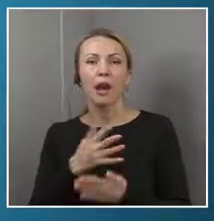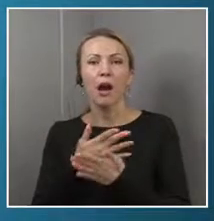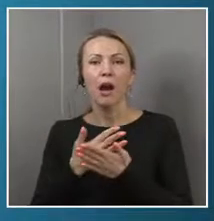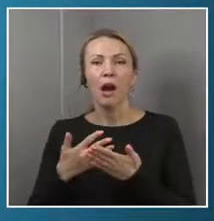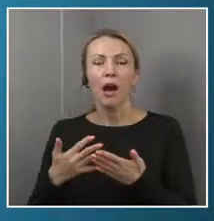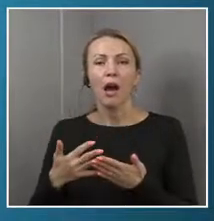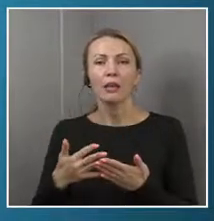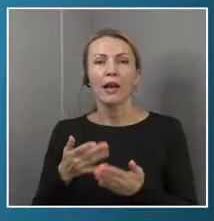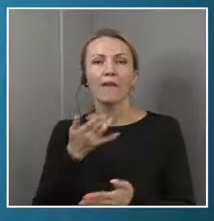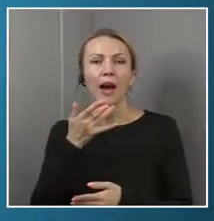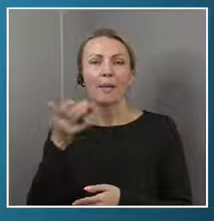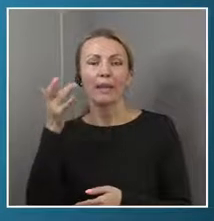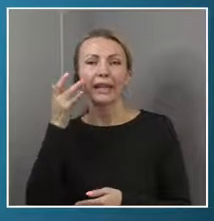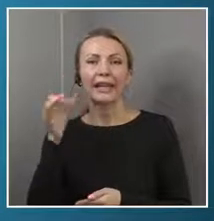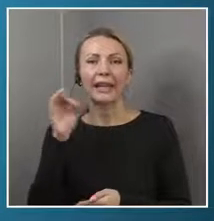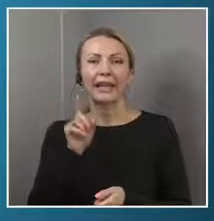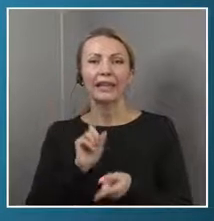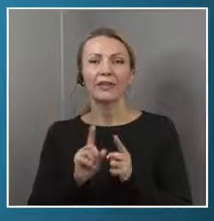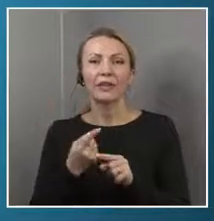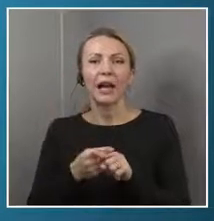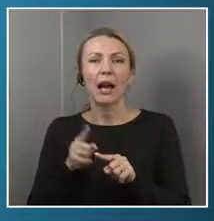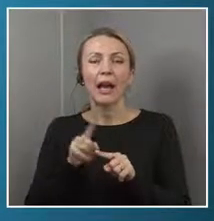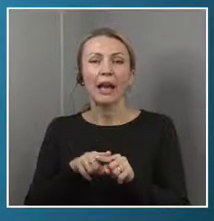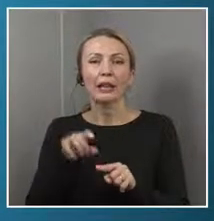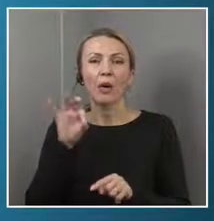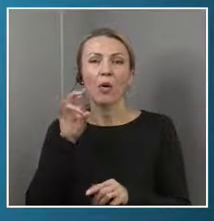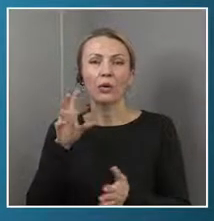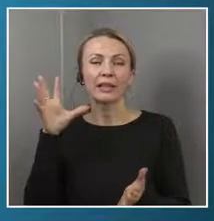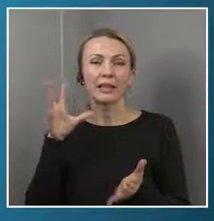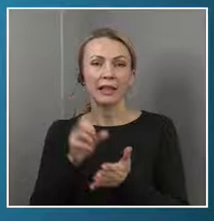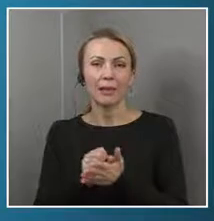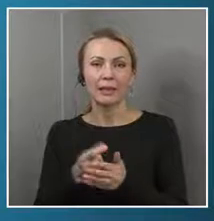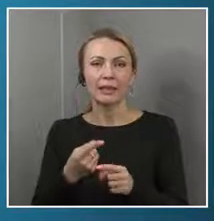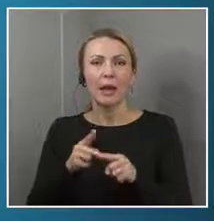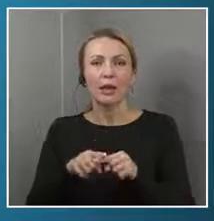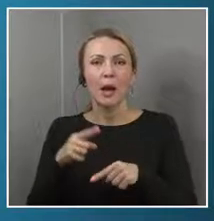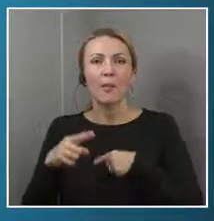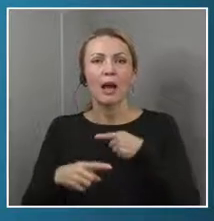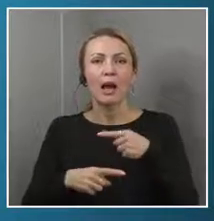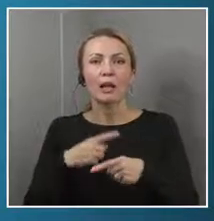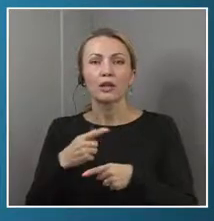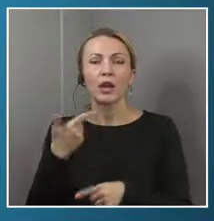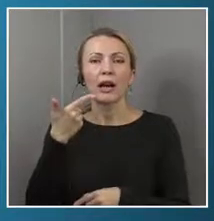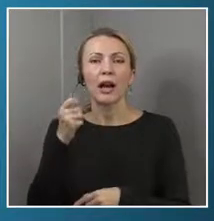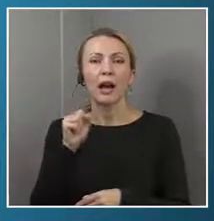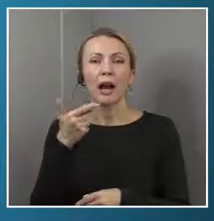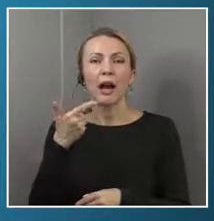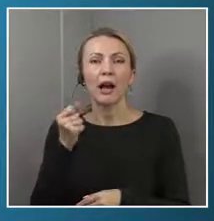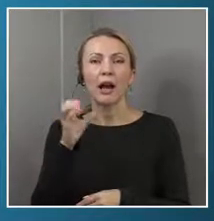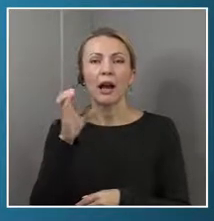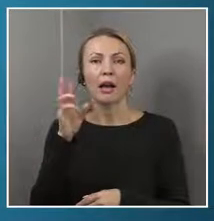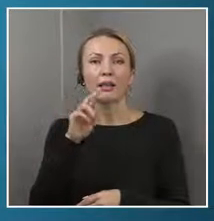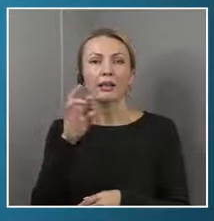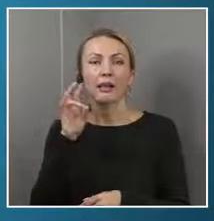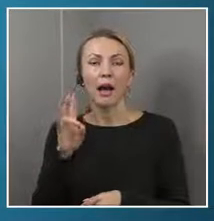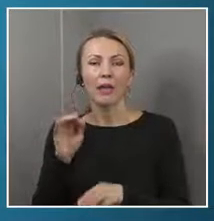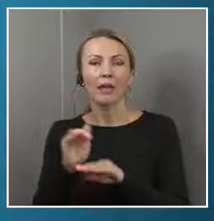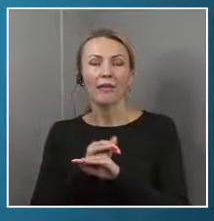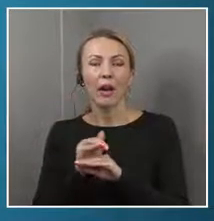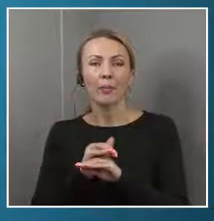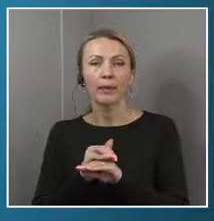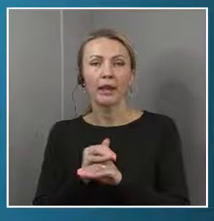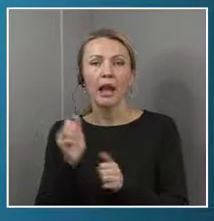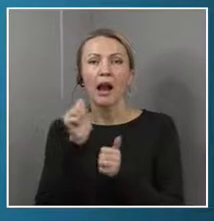of course, is exactly, what Gagosian has done, publishing the Gagosian Quarterly and maintaining